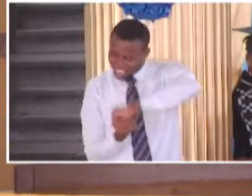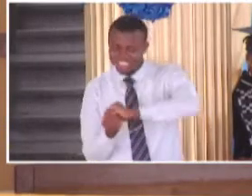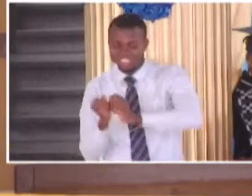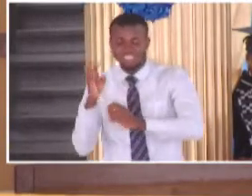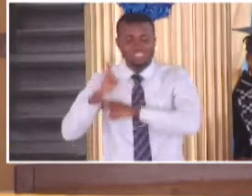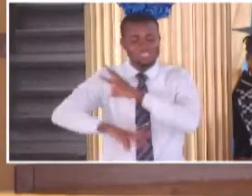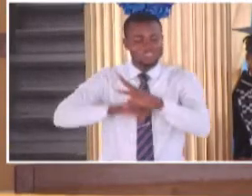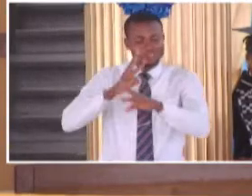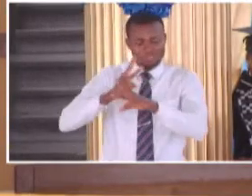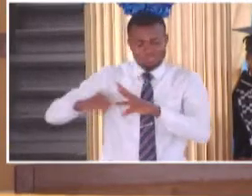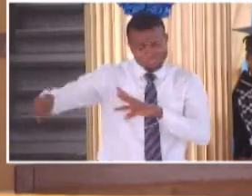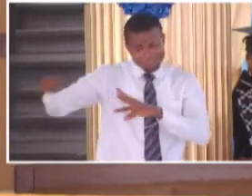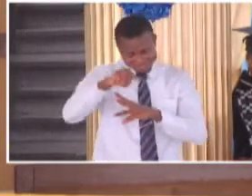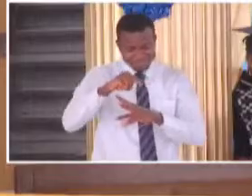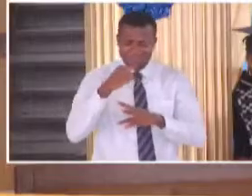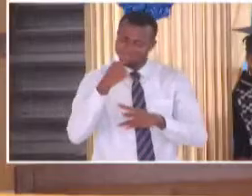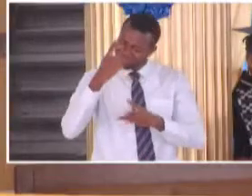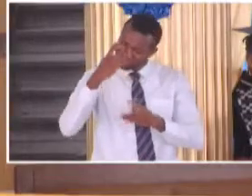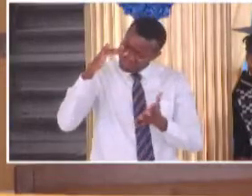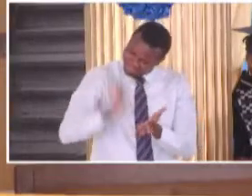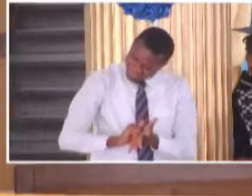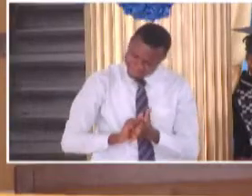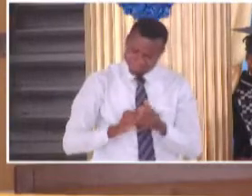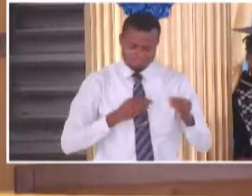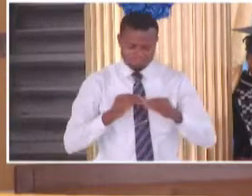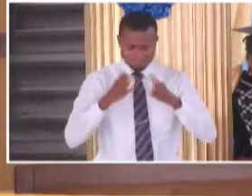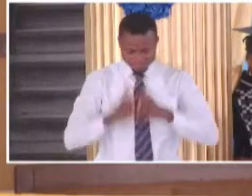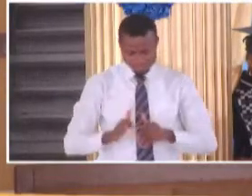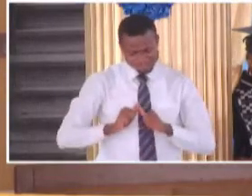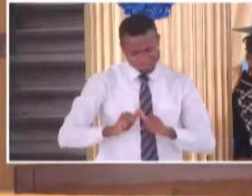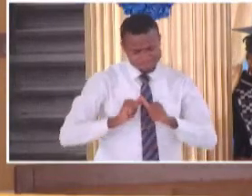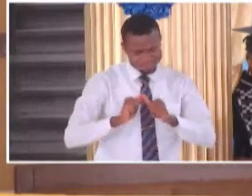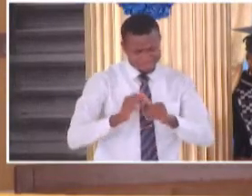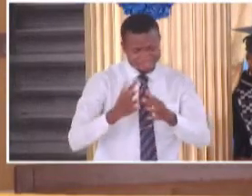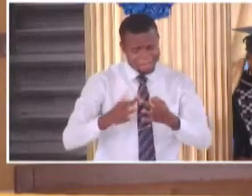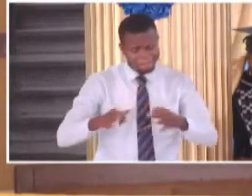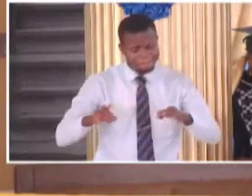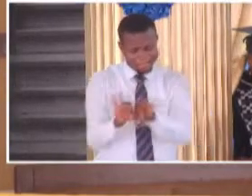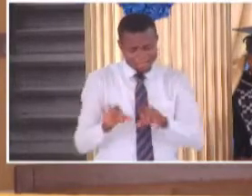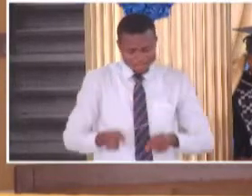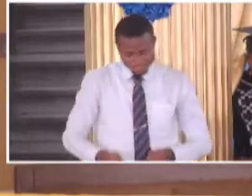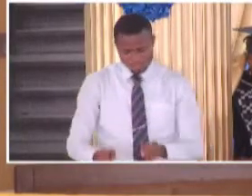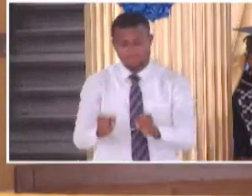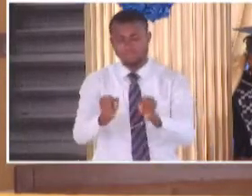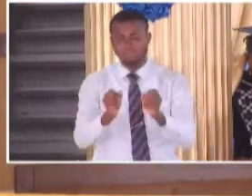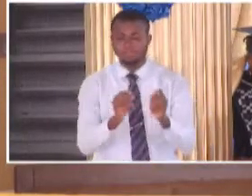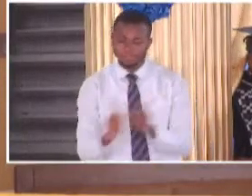and I charge management to continue on this very important strategic priority.